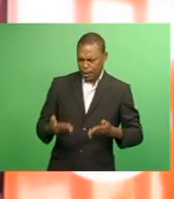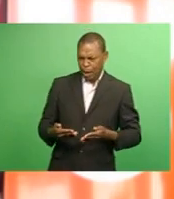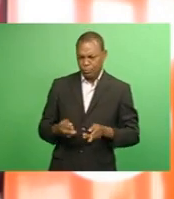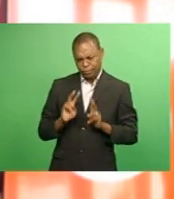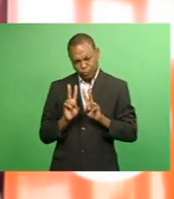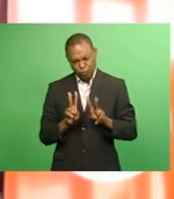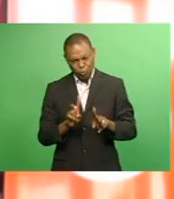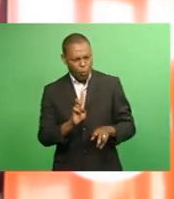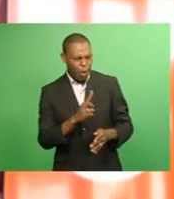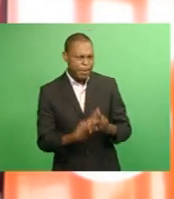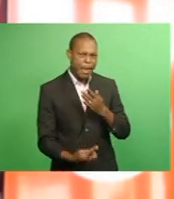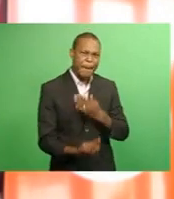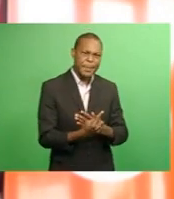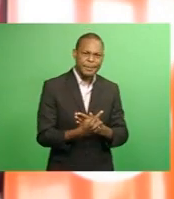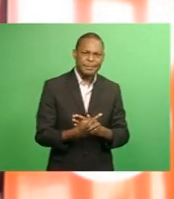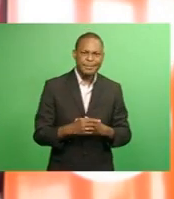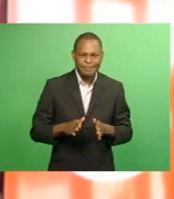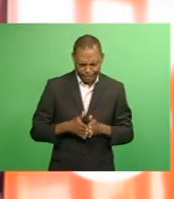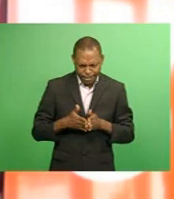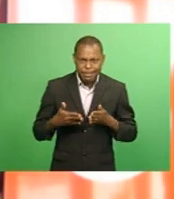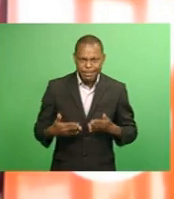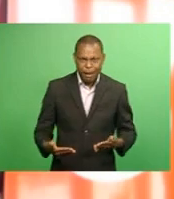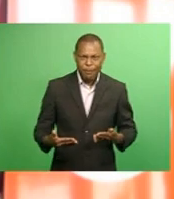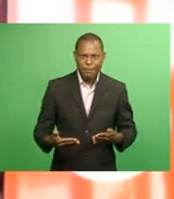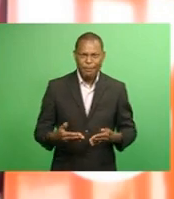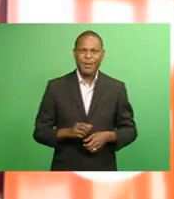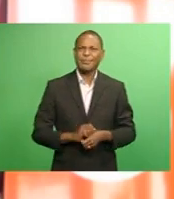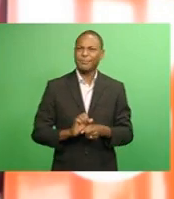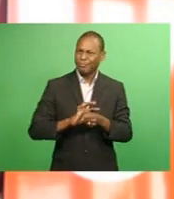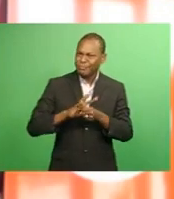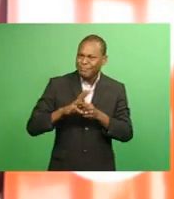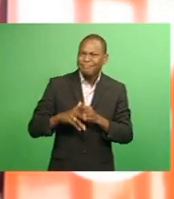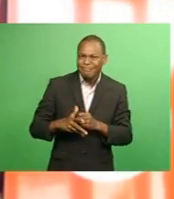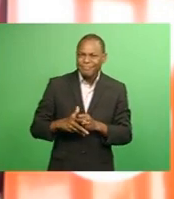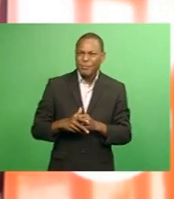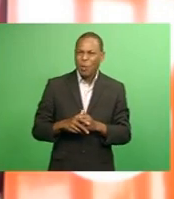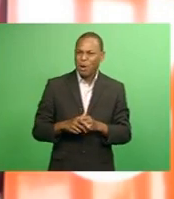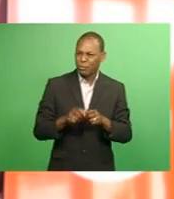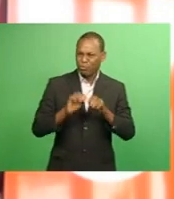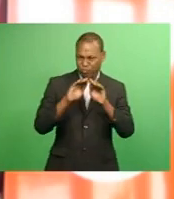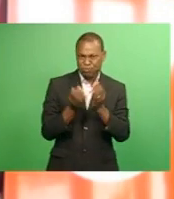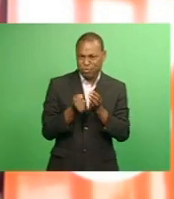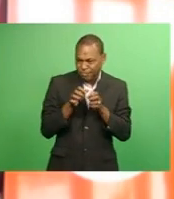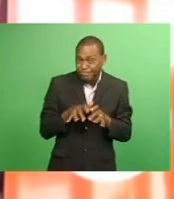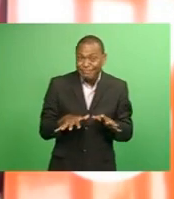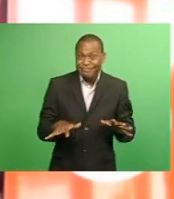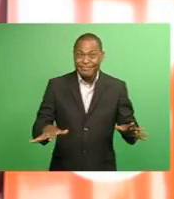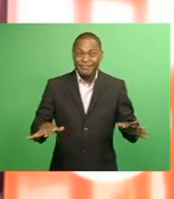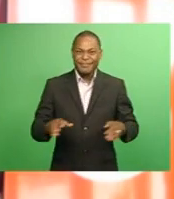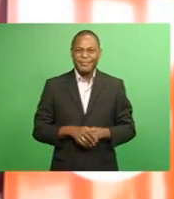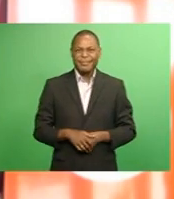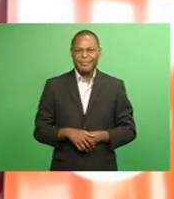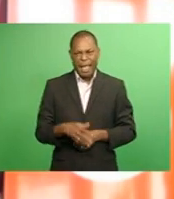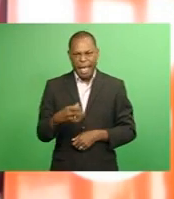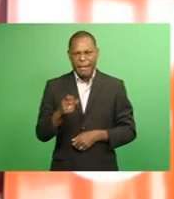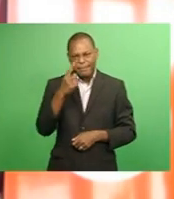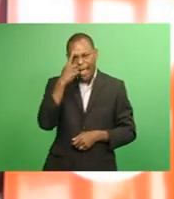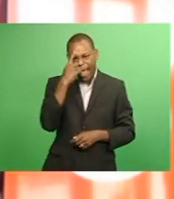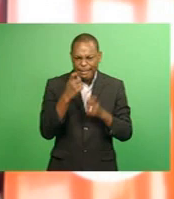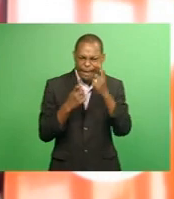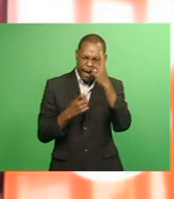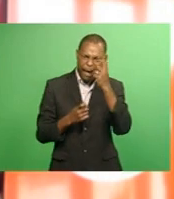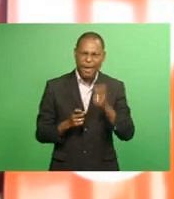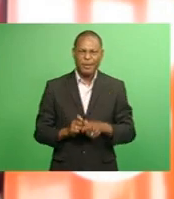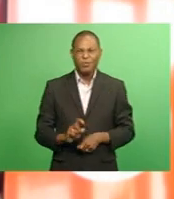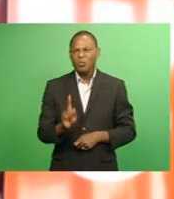current impacts of the pandemic across the globe, and come up with something that is relevant to